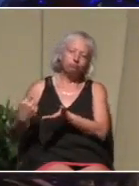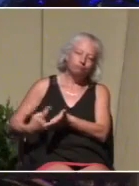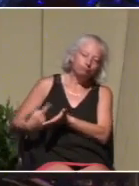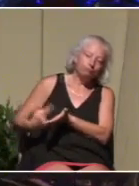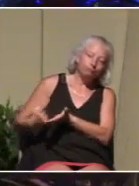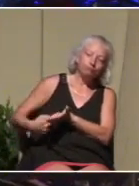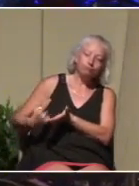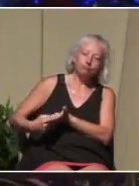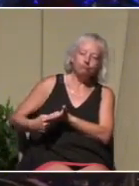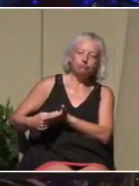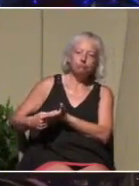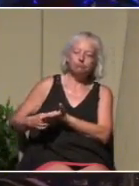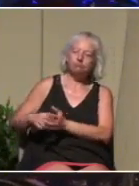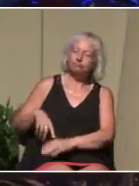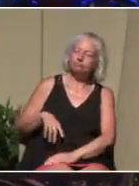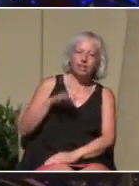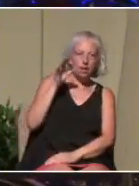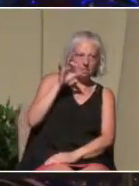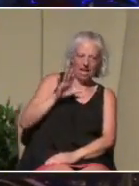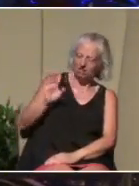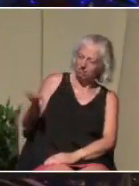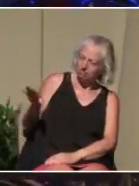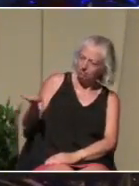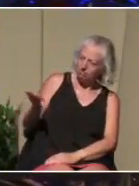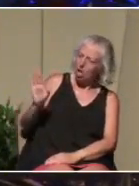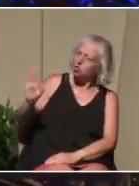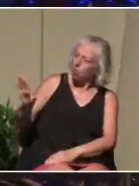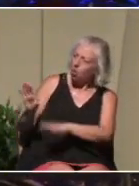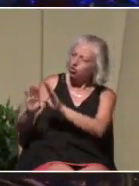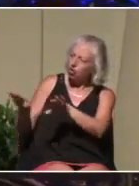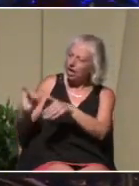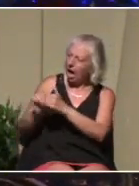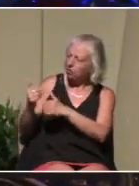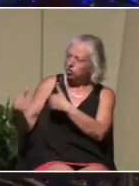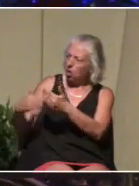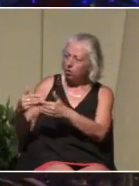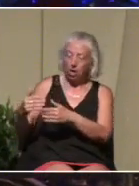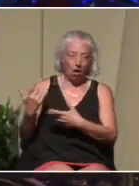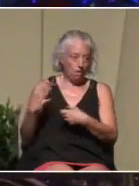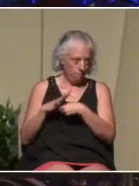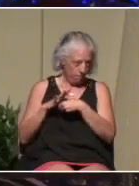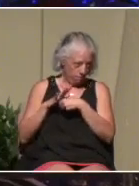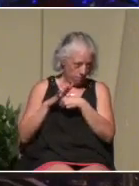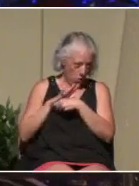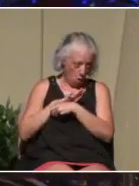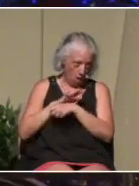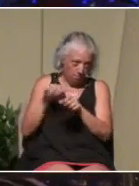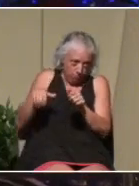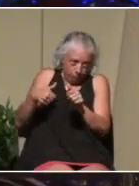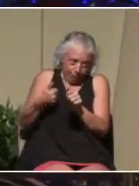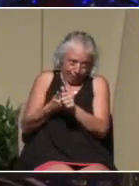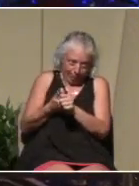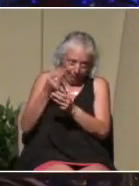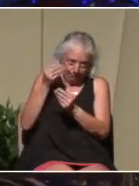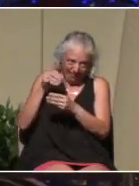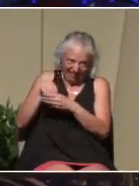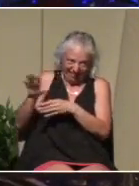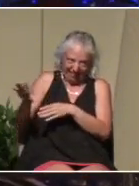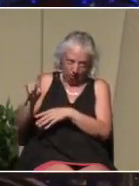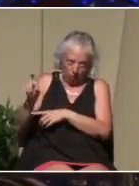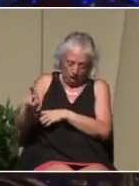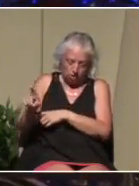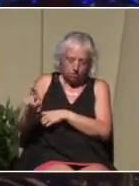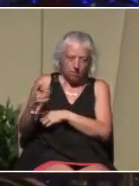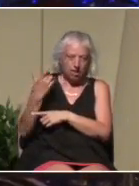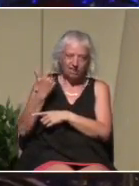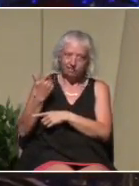to his friend, he says, how's it going with your children? It was a very loaded question, actually, because it wasn't going very